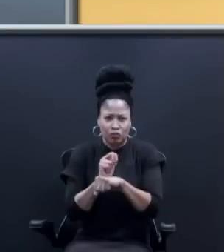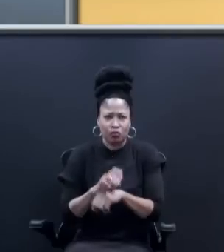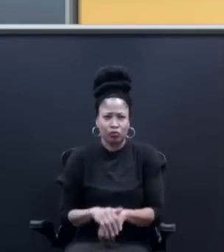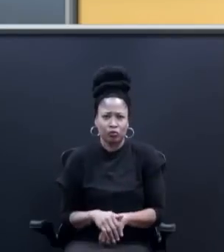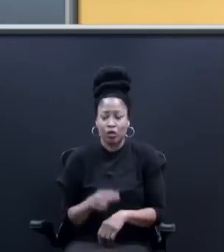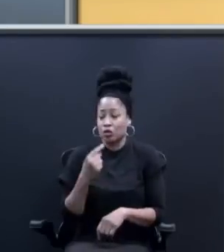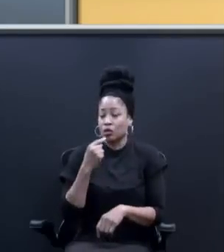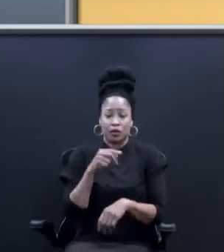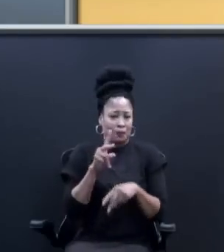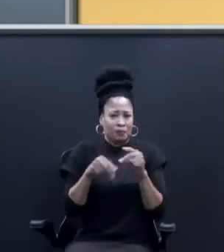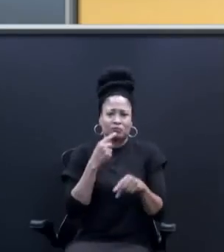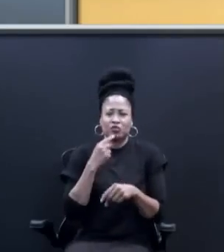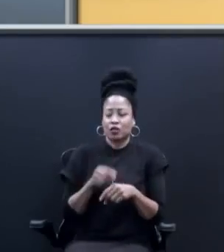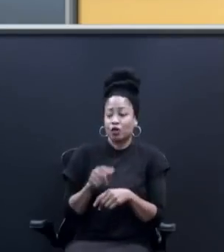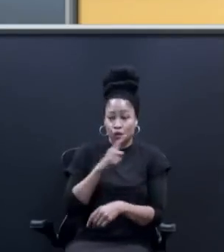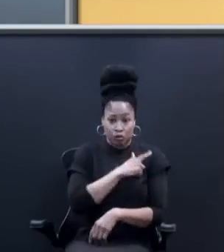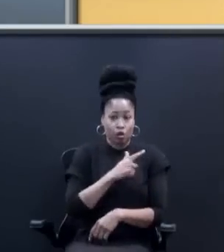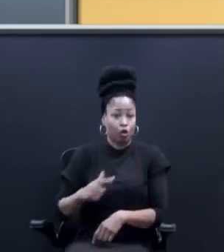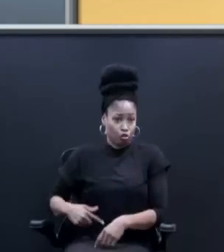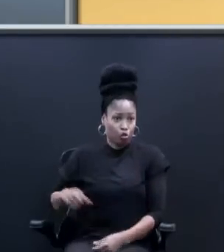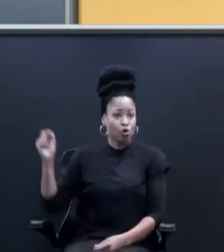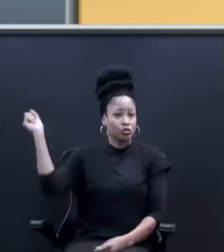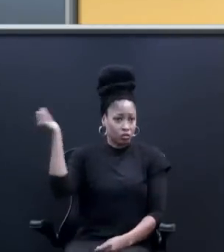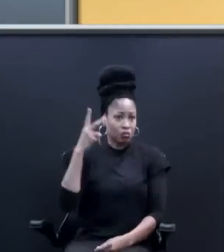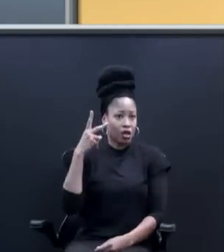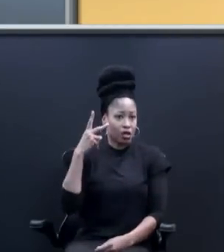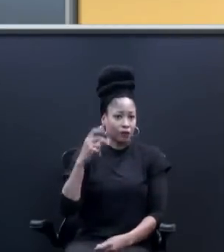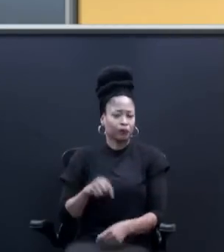And when is that going to happen? Skip down to verse